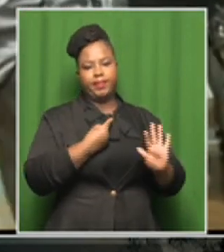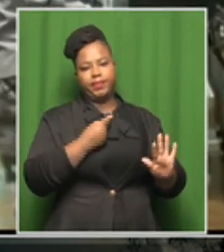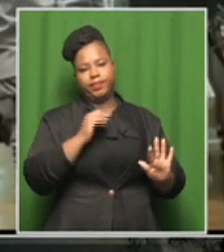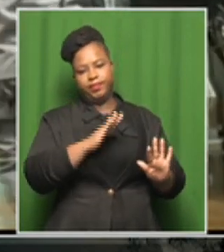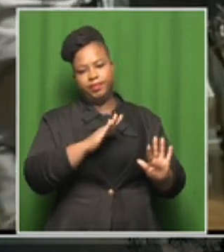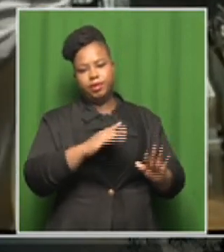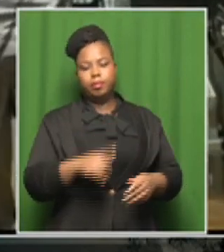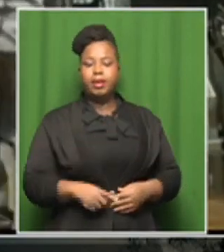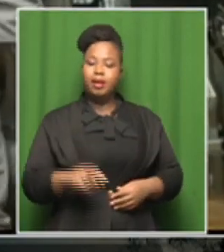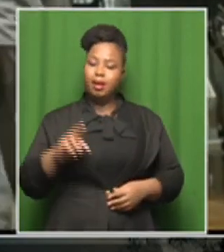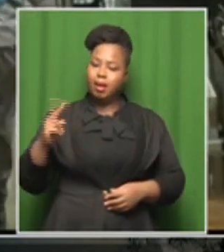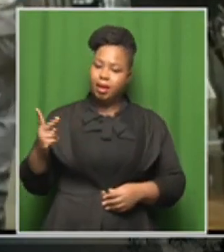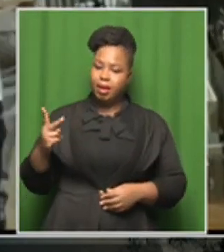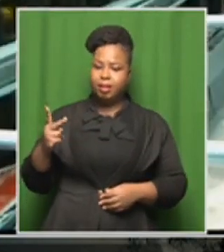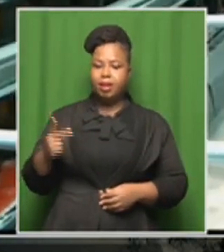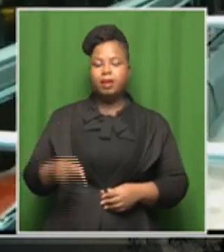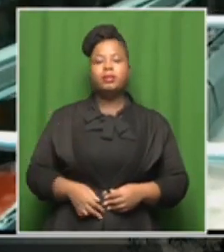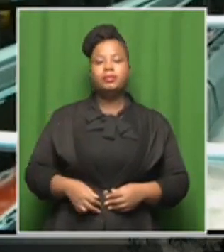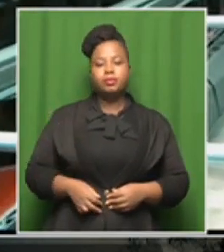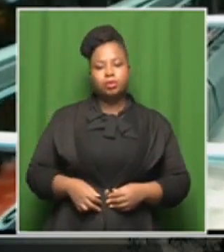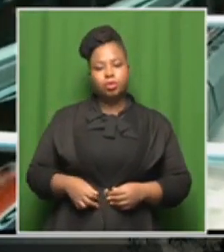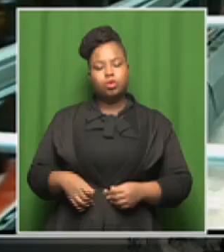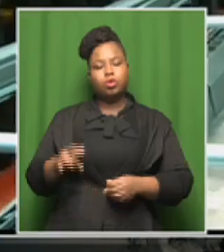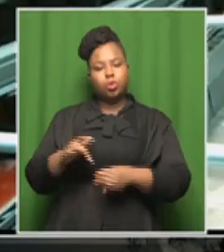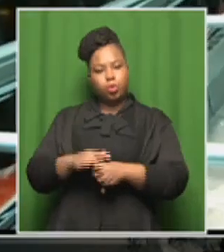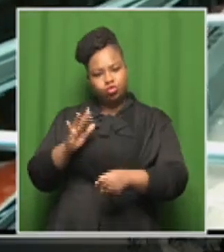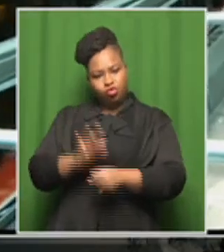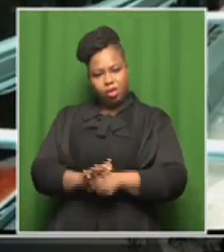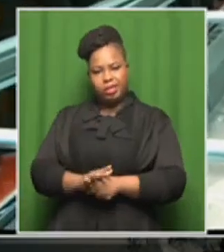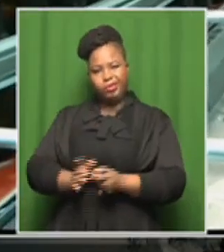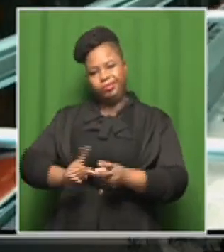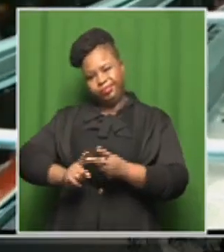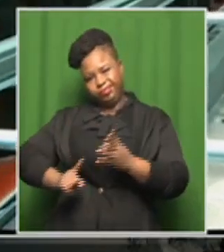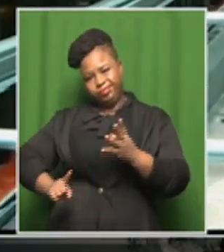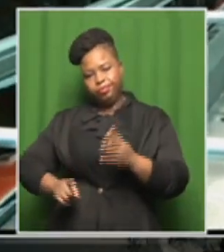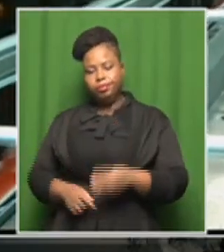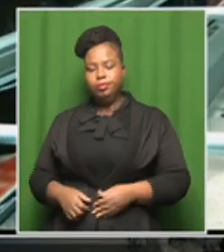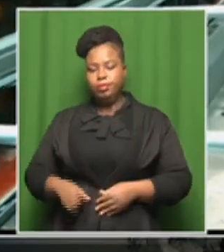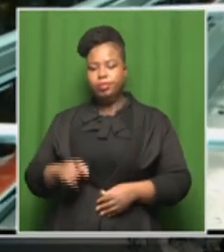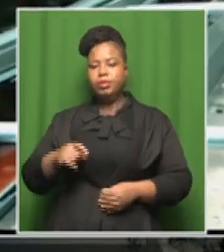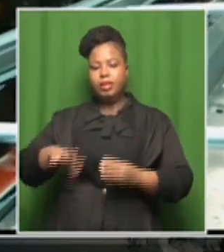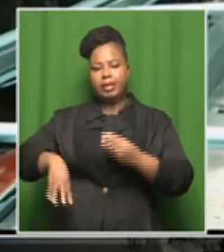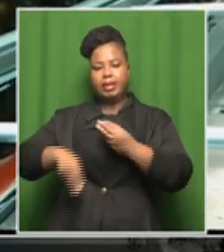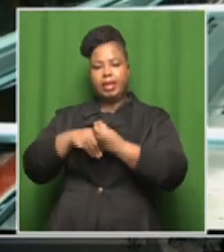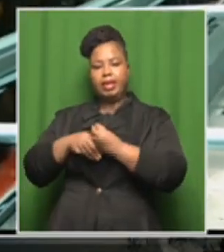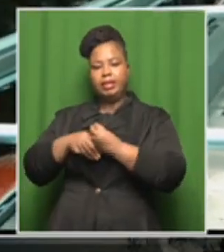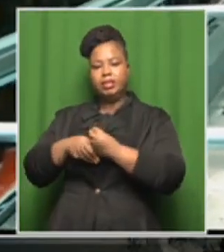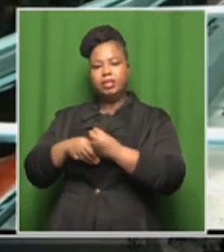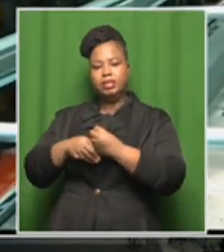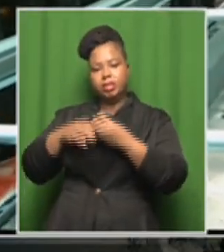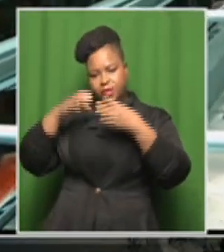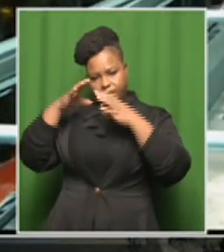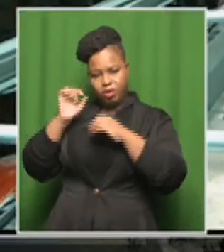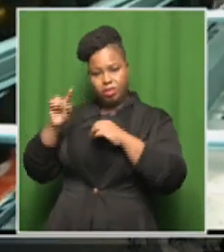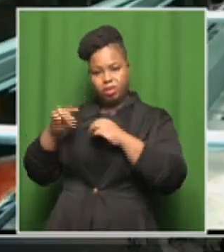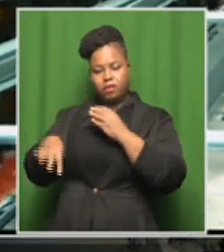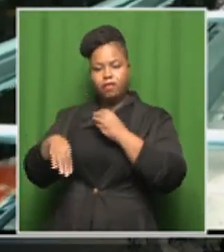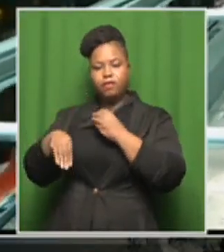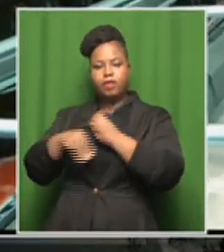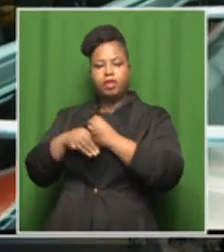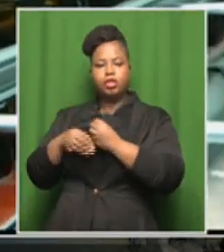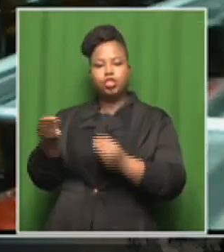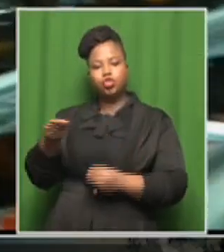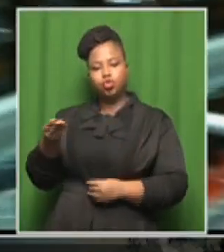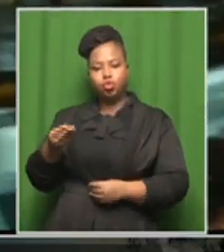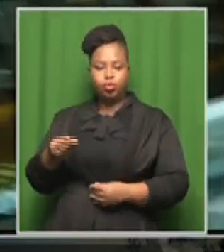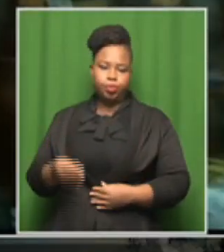with the other beverages, the sugar is added. So the criteria that are used at the moment, they focus on added sugar and the total sugar